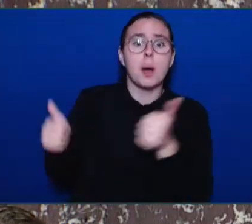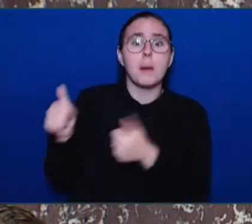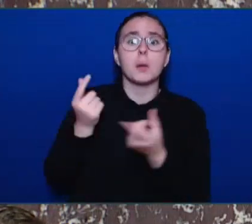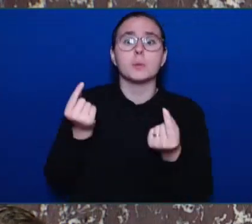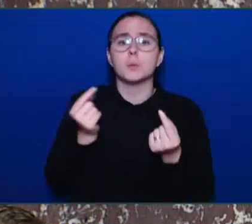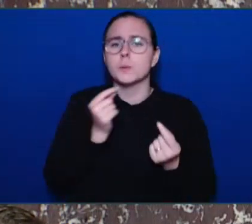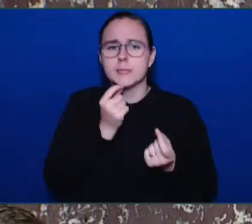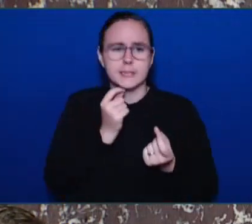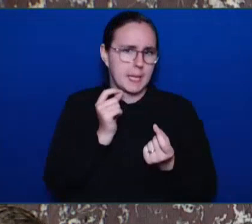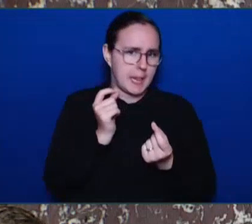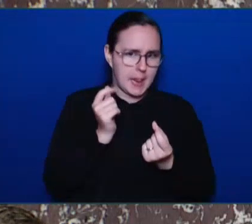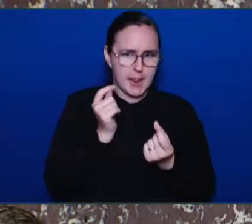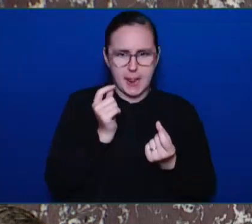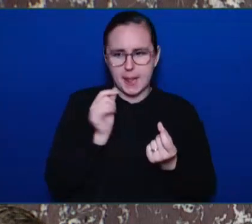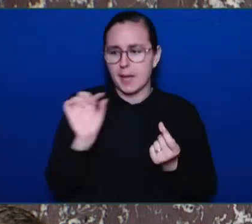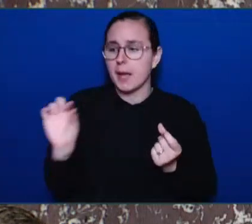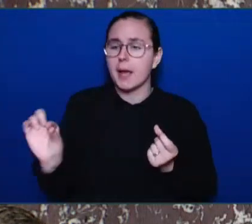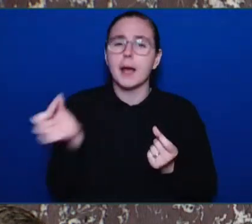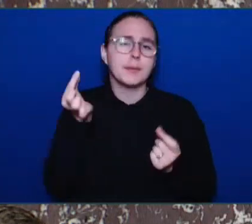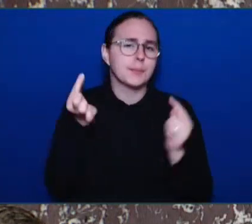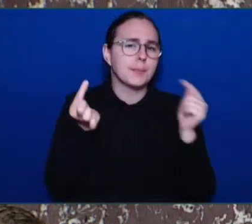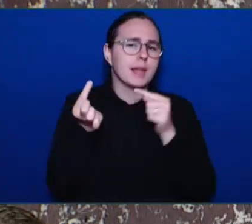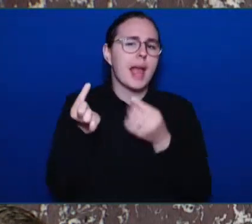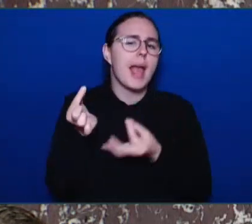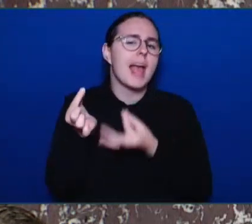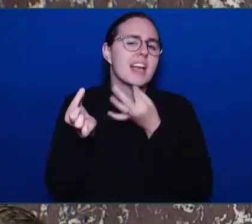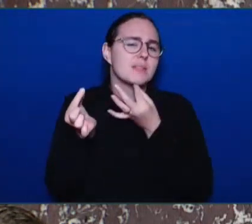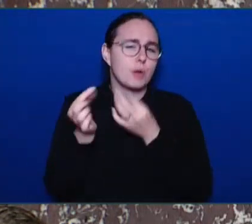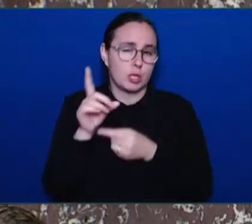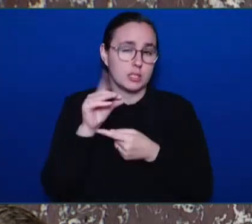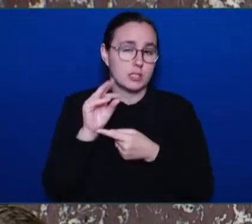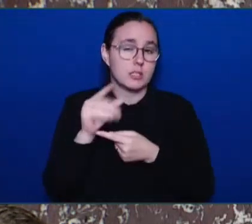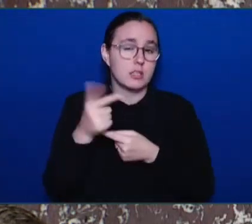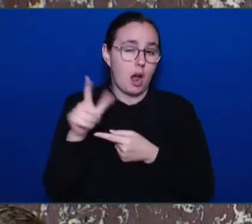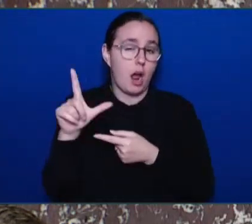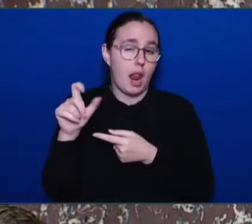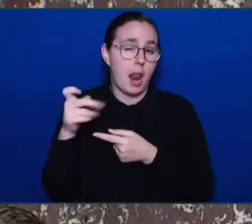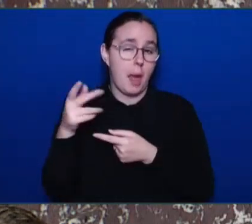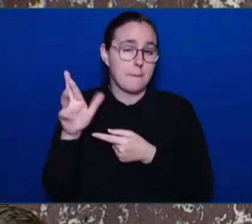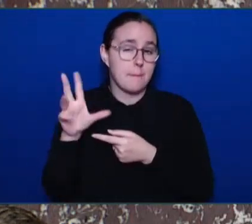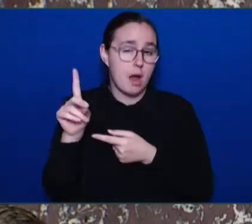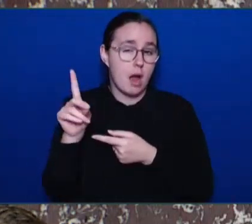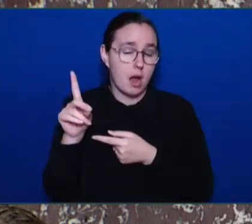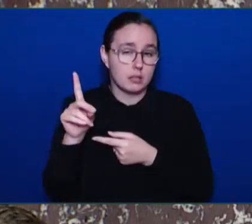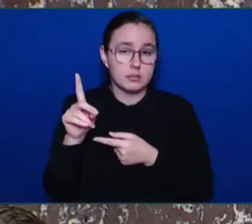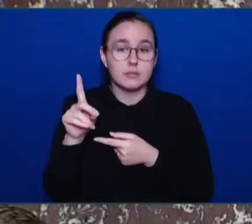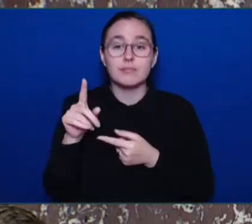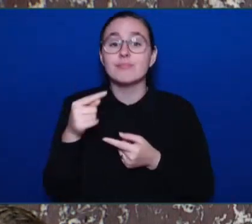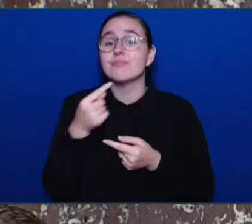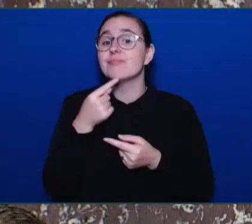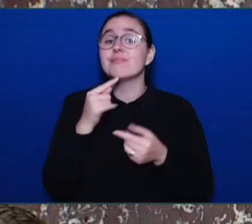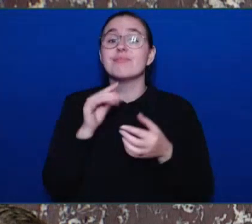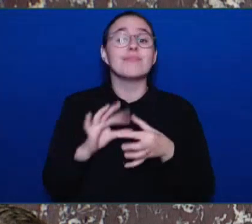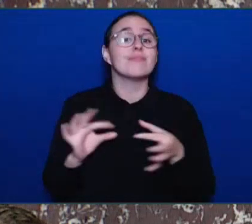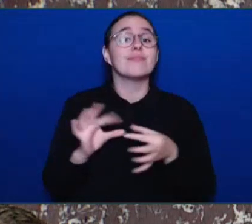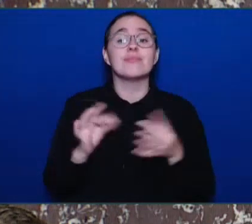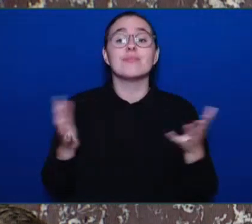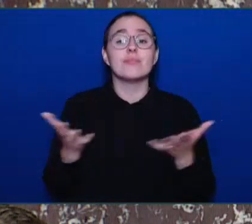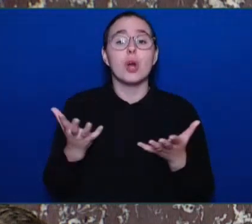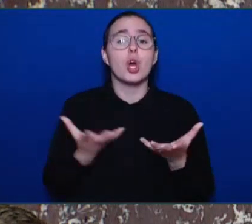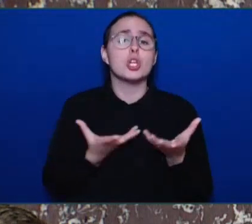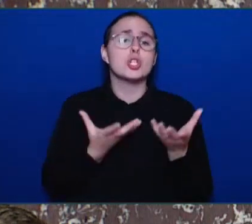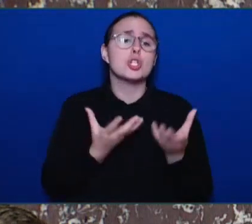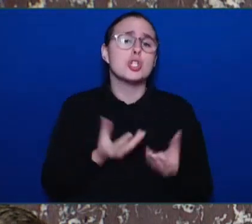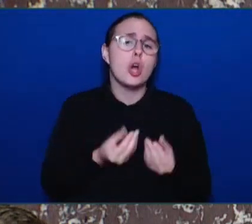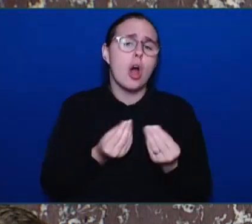based on this Premier's soft-on-crime policies of a 40% decrease in the number of people in jail in